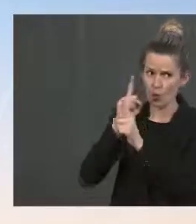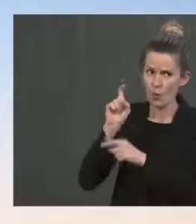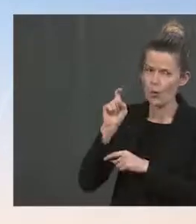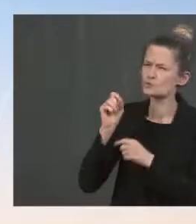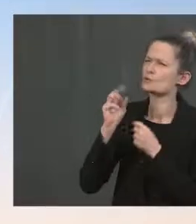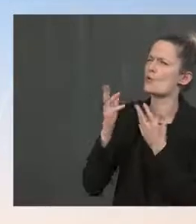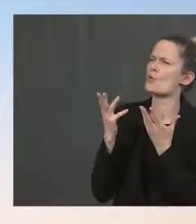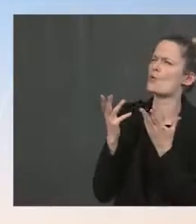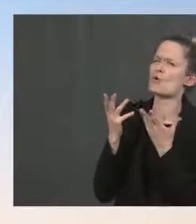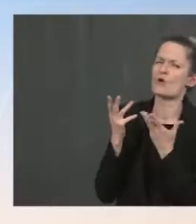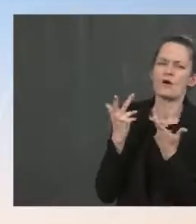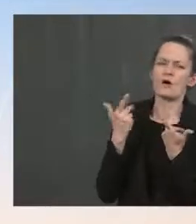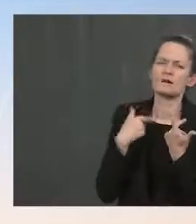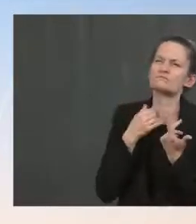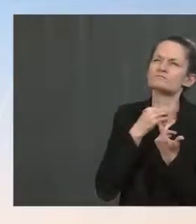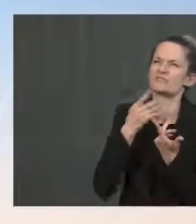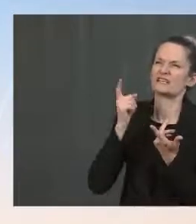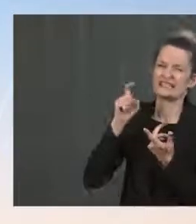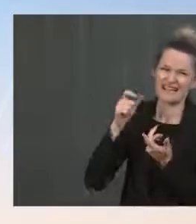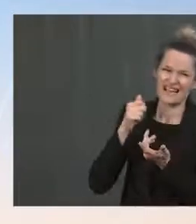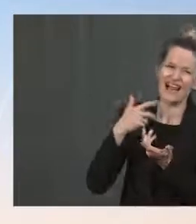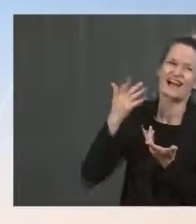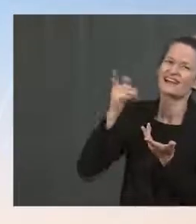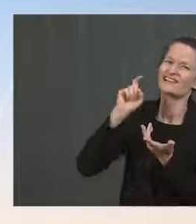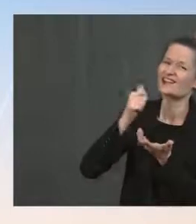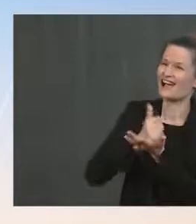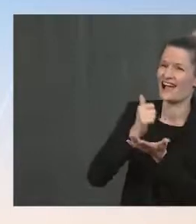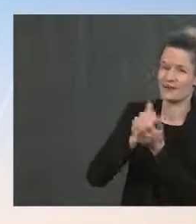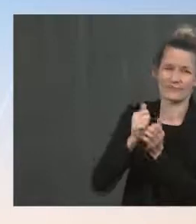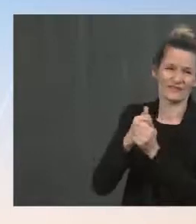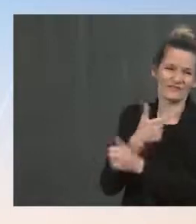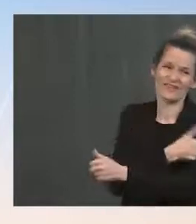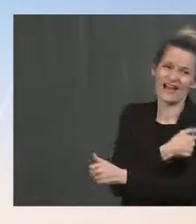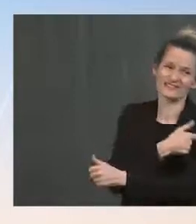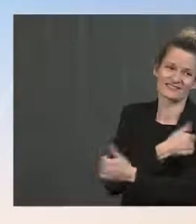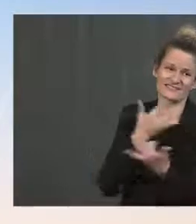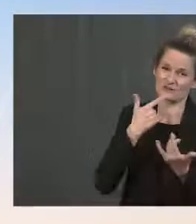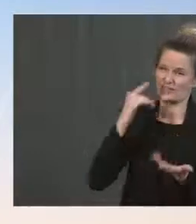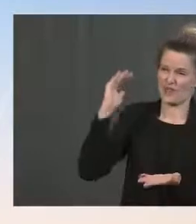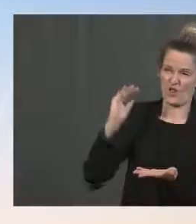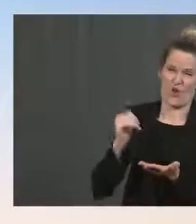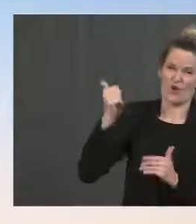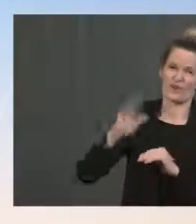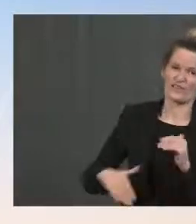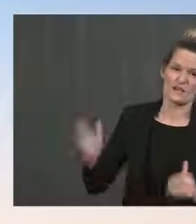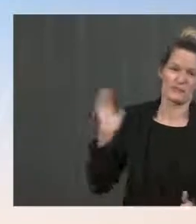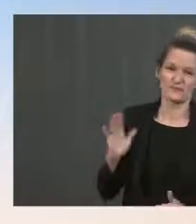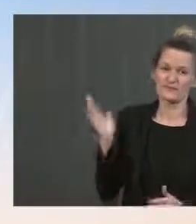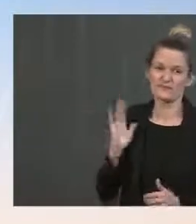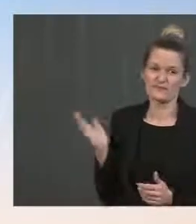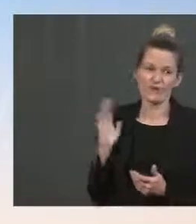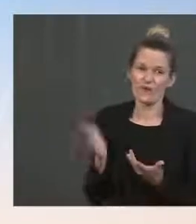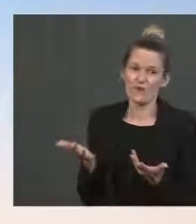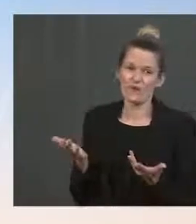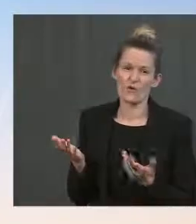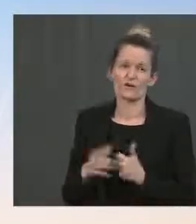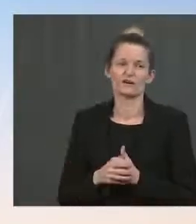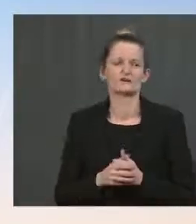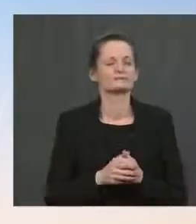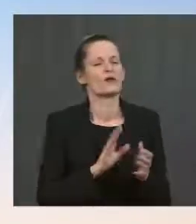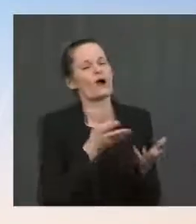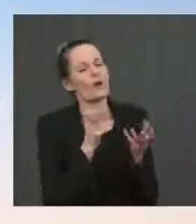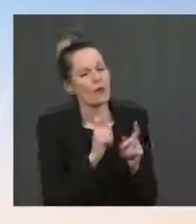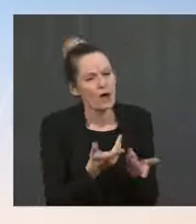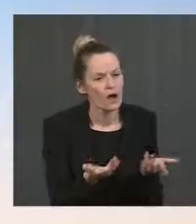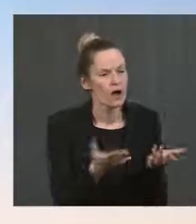given vaccinations are lower than they were compared to earlier this year when those were what was maybe driving some of that? Well, the president's still working